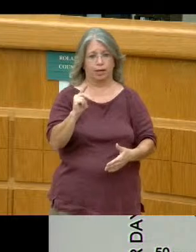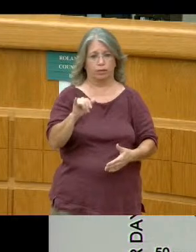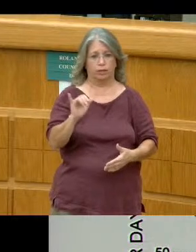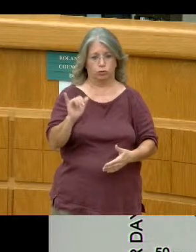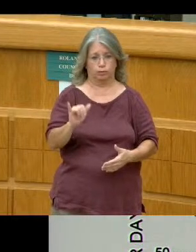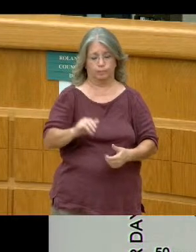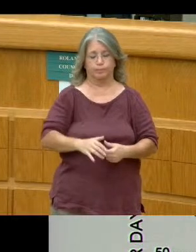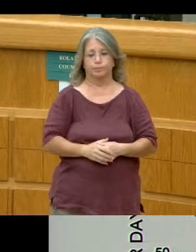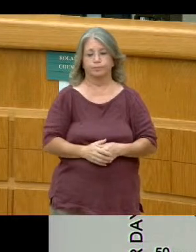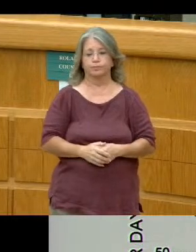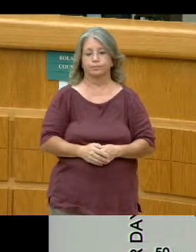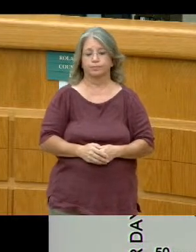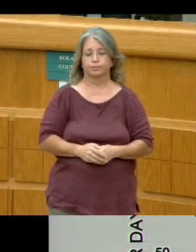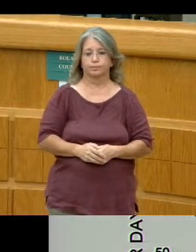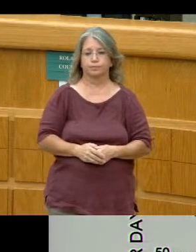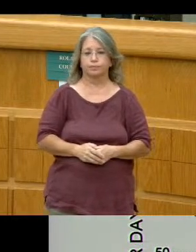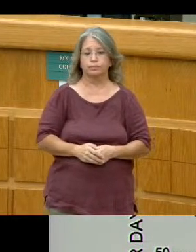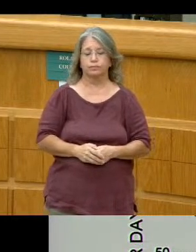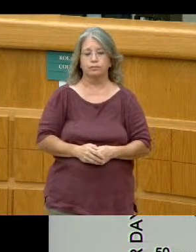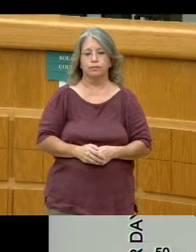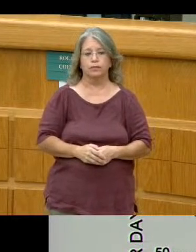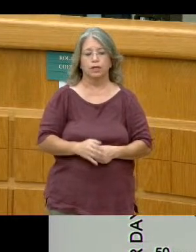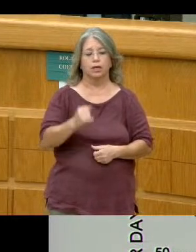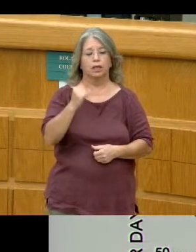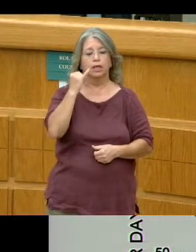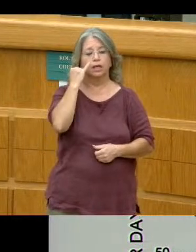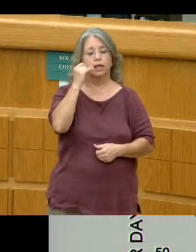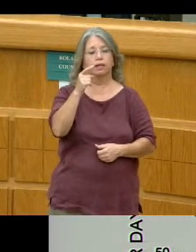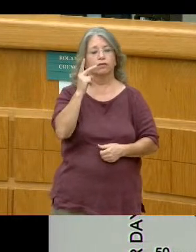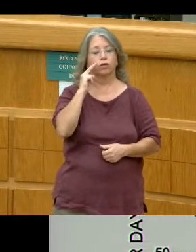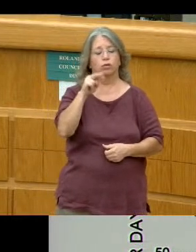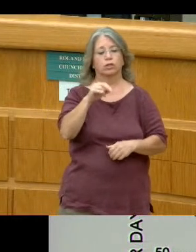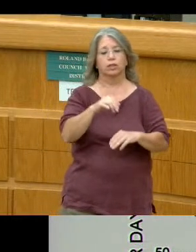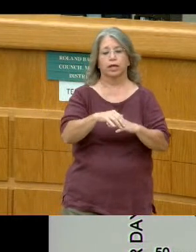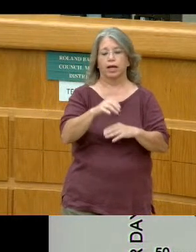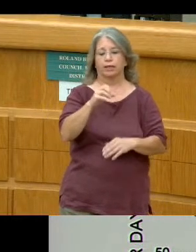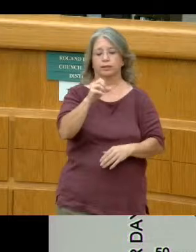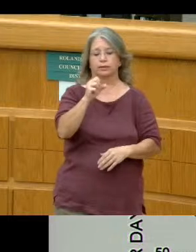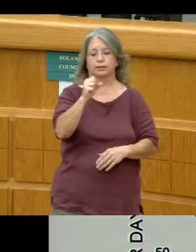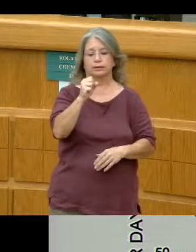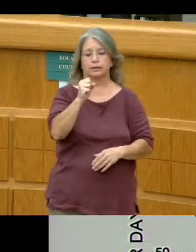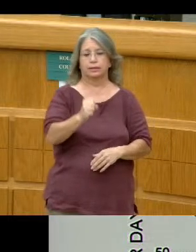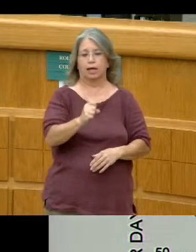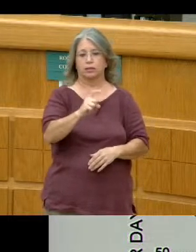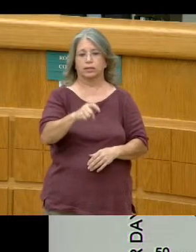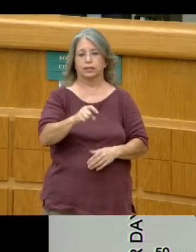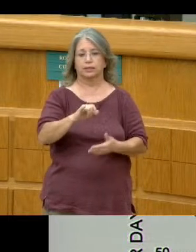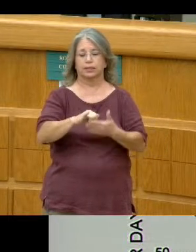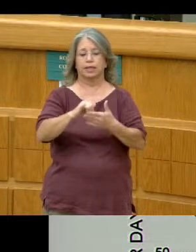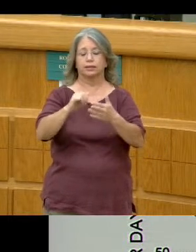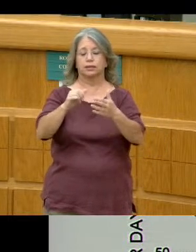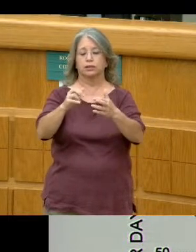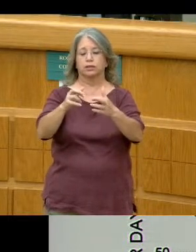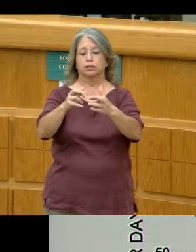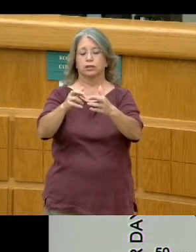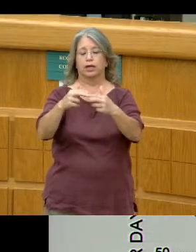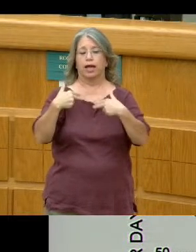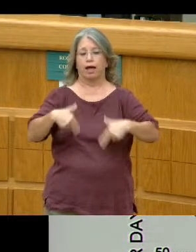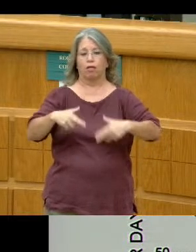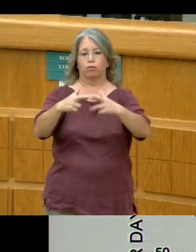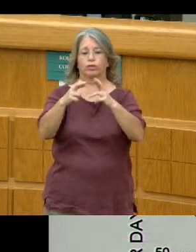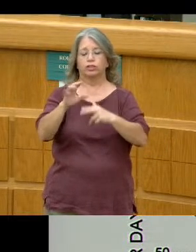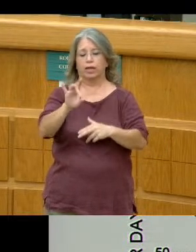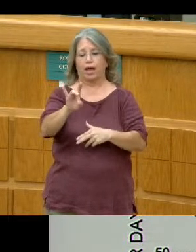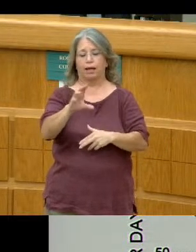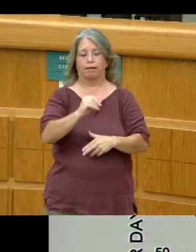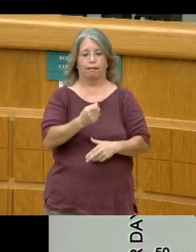If we look at the just southern Texas, this is Public Health Region 8 and 11, so San Antonio, Victoria, as well as some